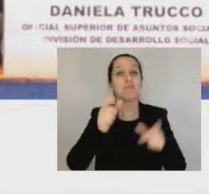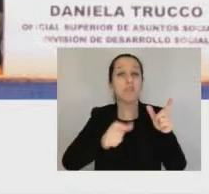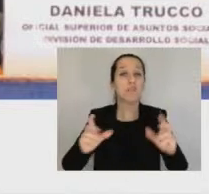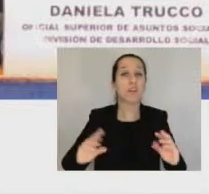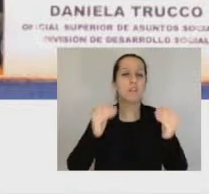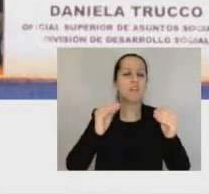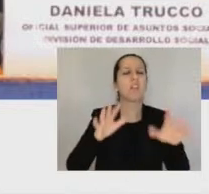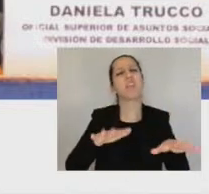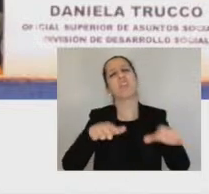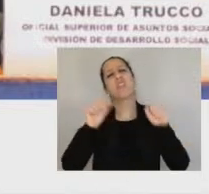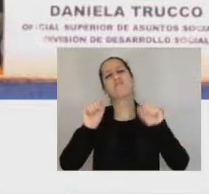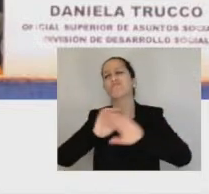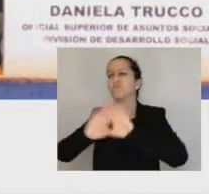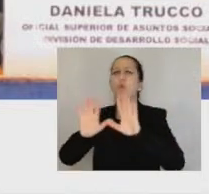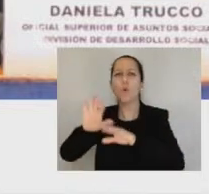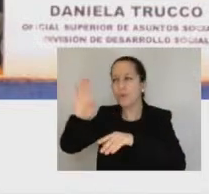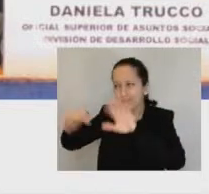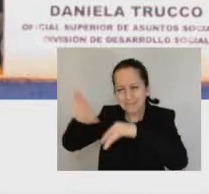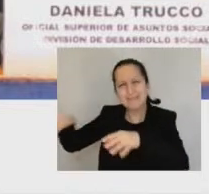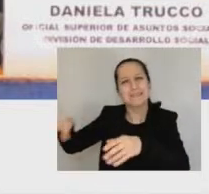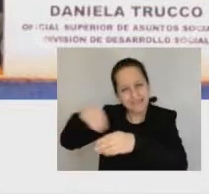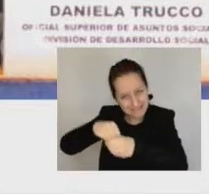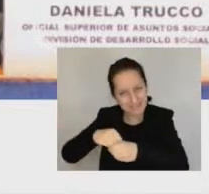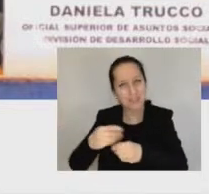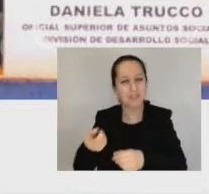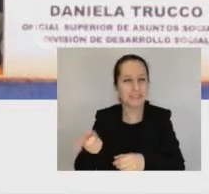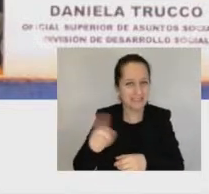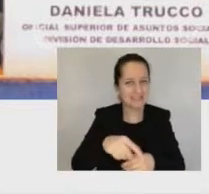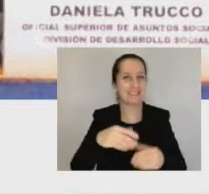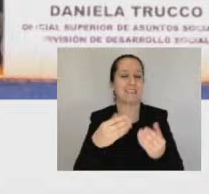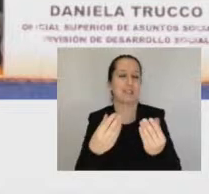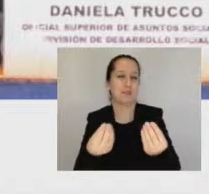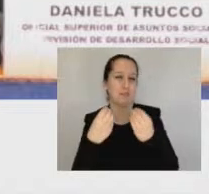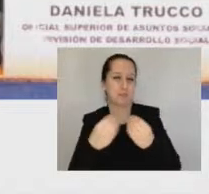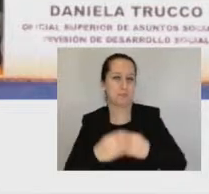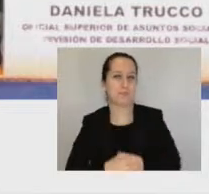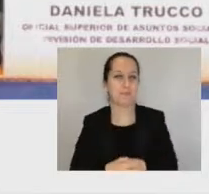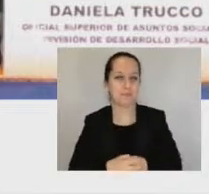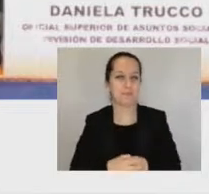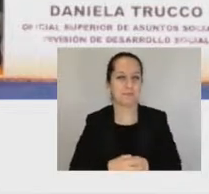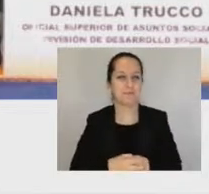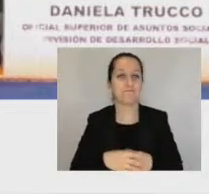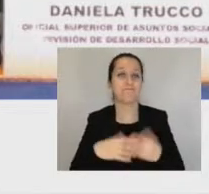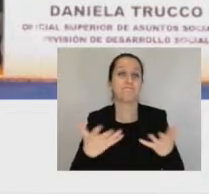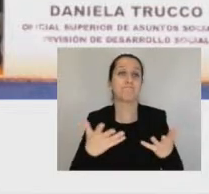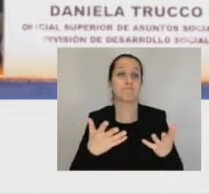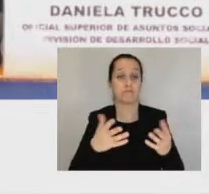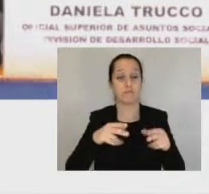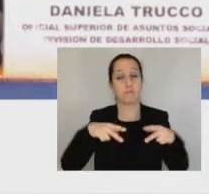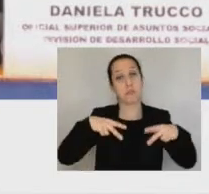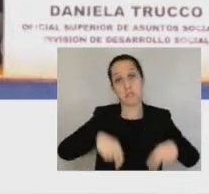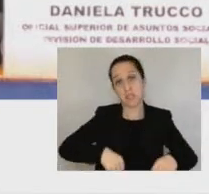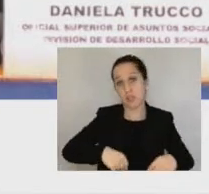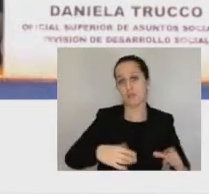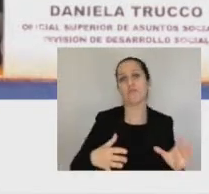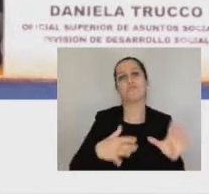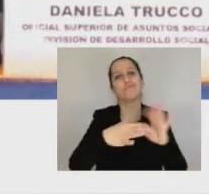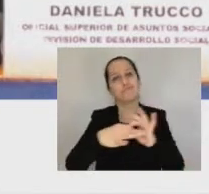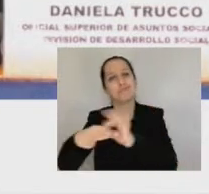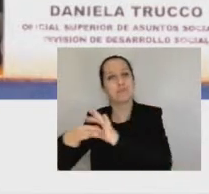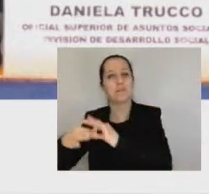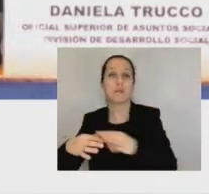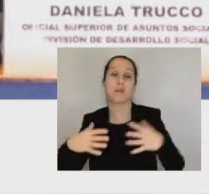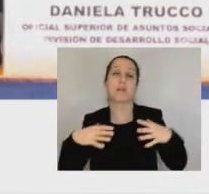students graduate from secondary education, and to link